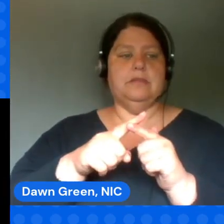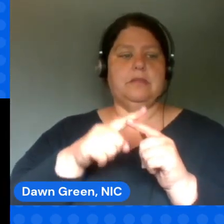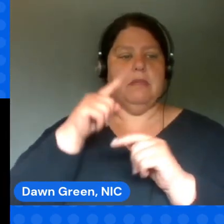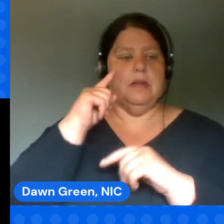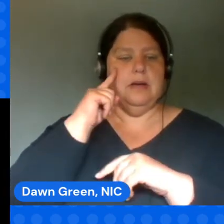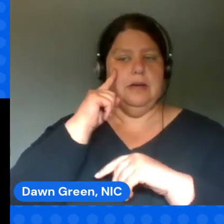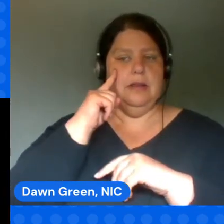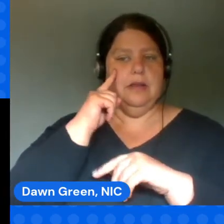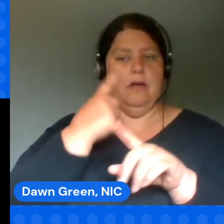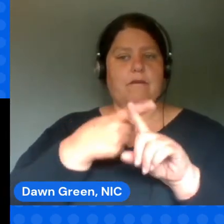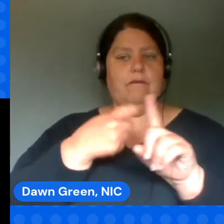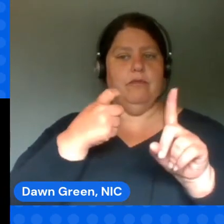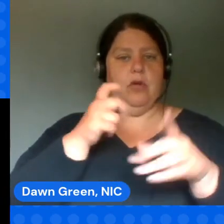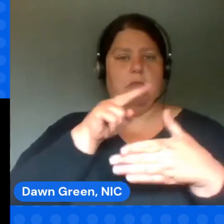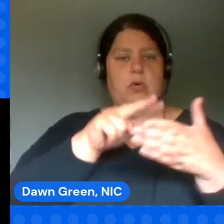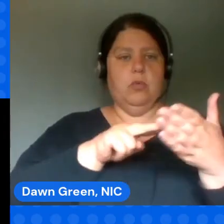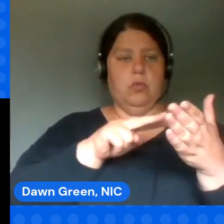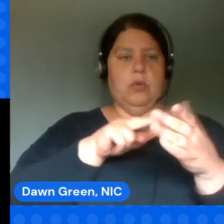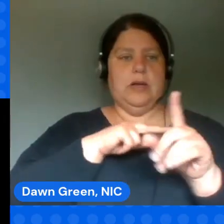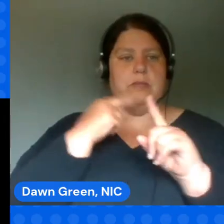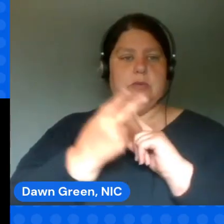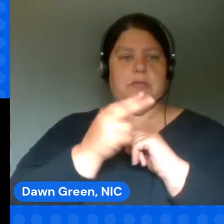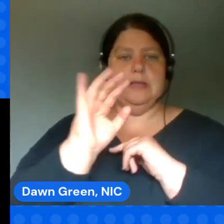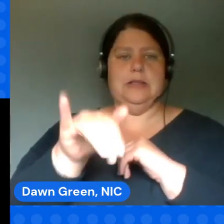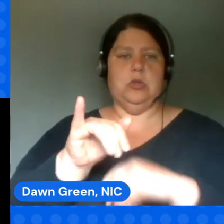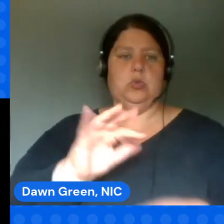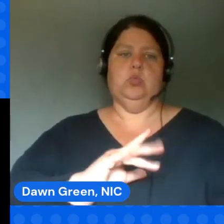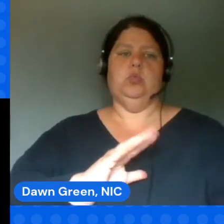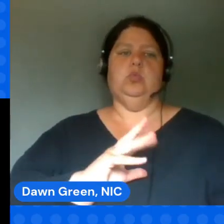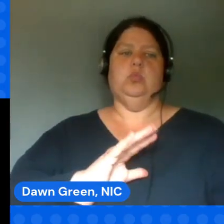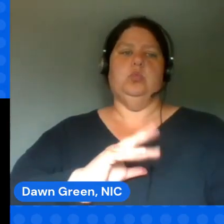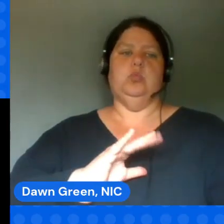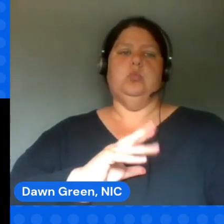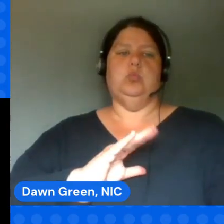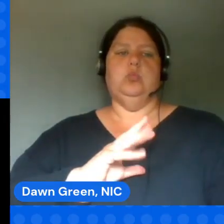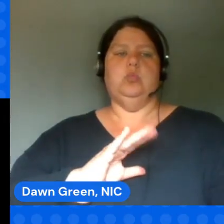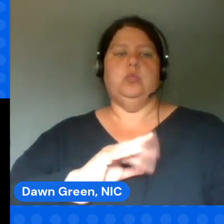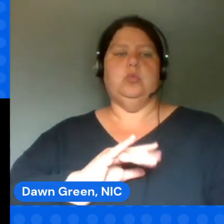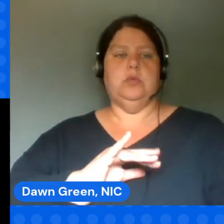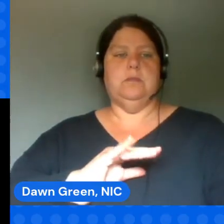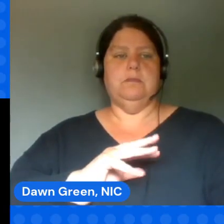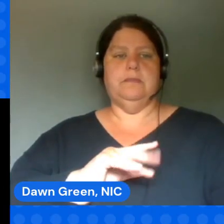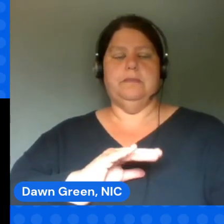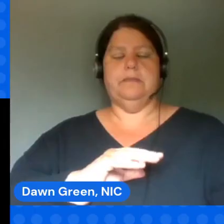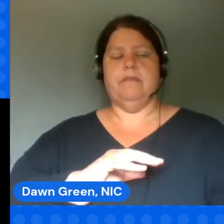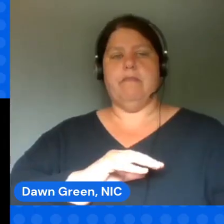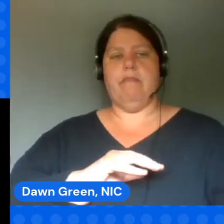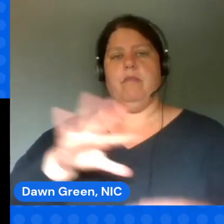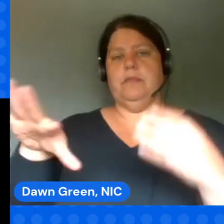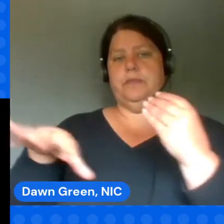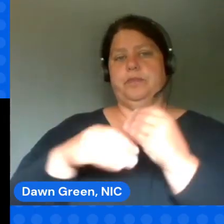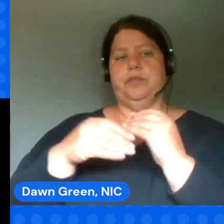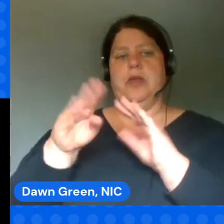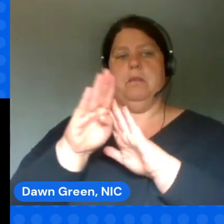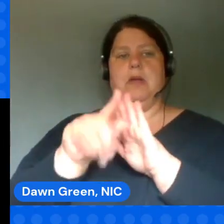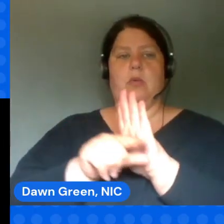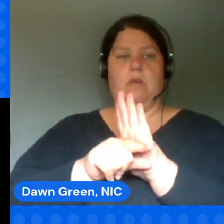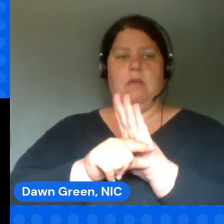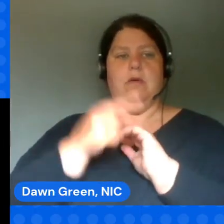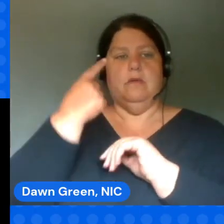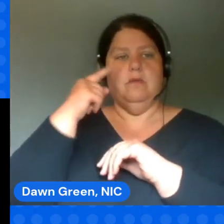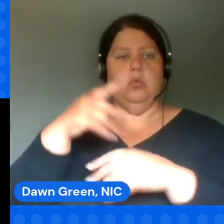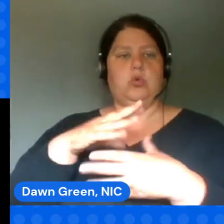from a literary standpoint, this is probably one of the coolest aspects of being able to add the background so the story comes to life.